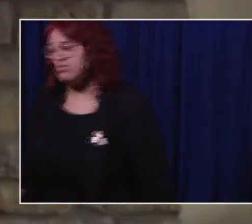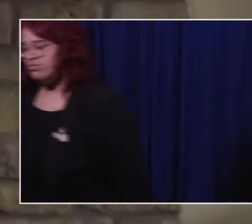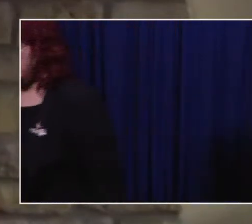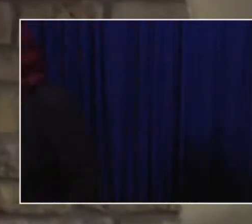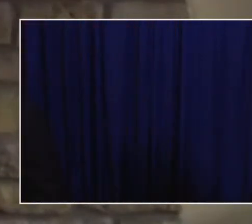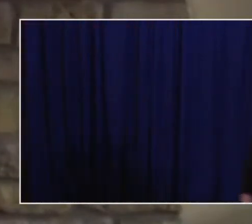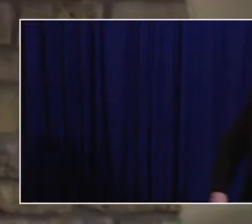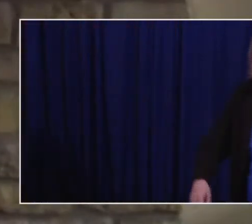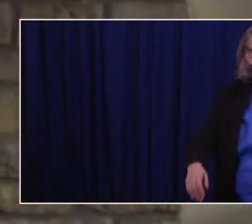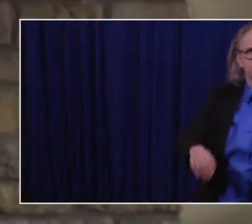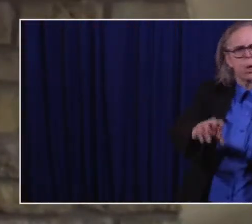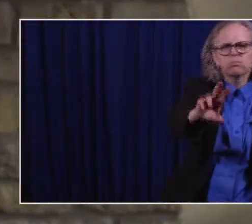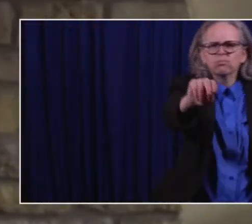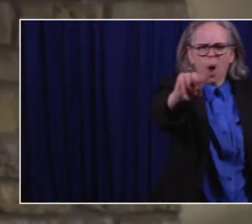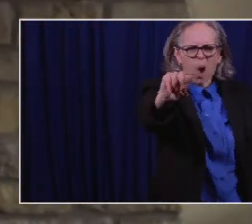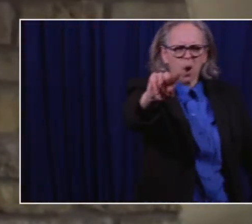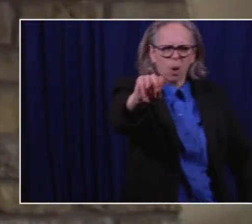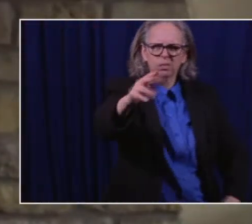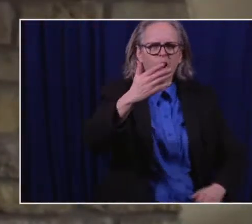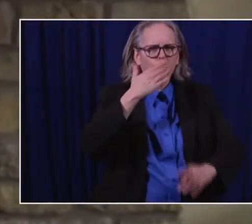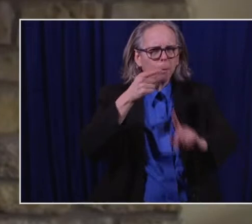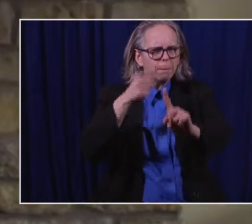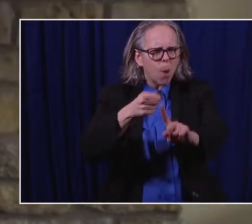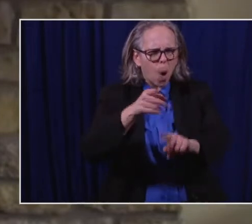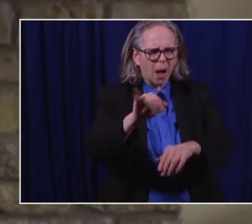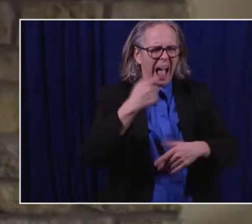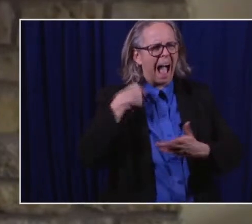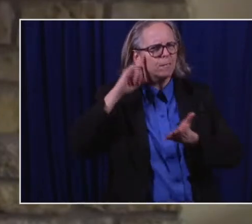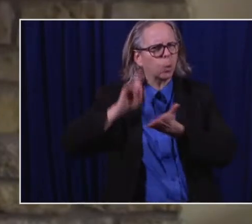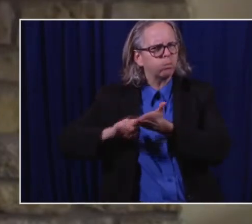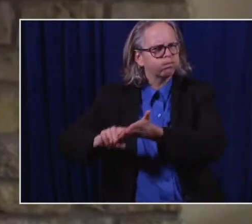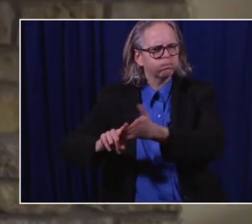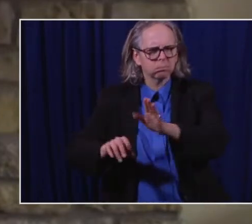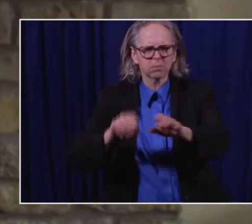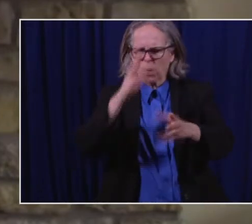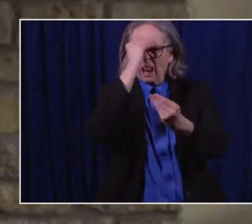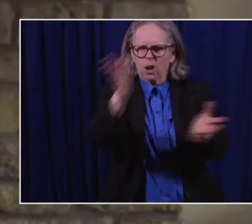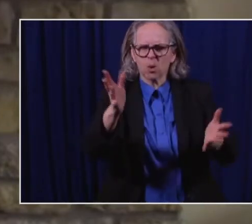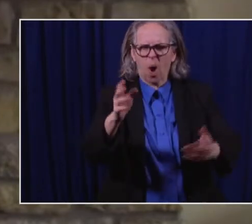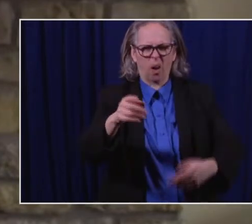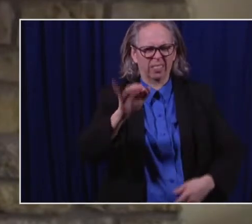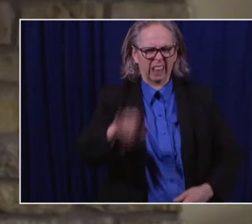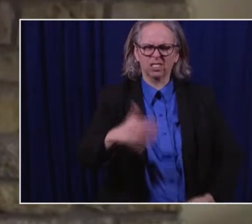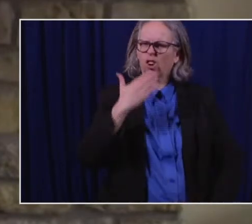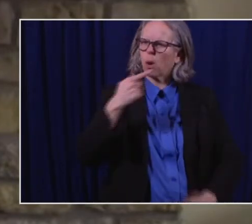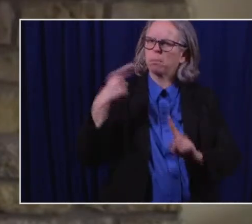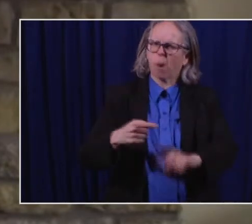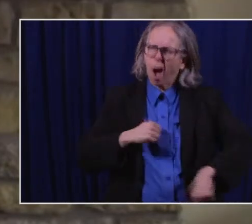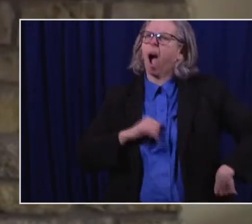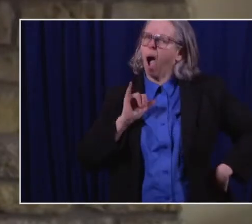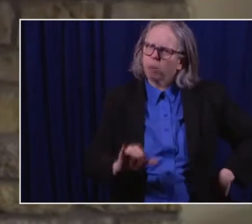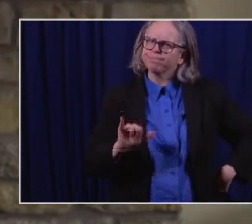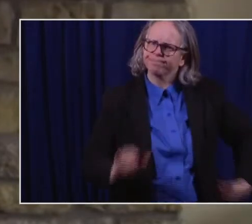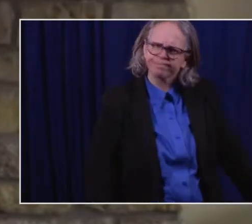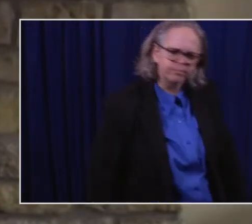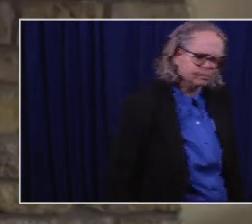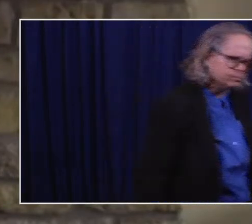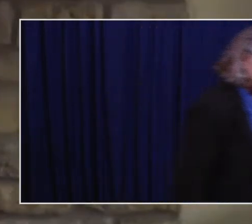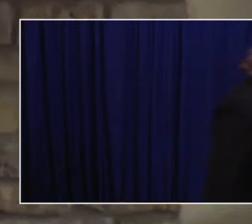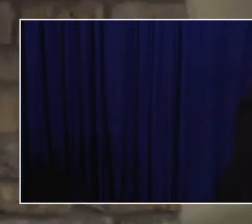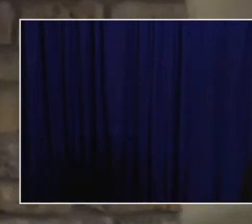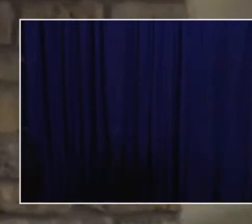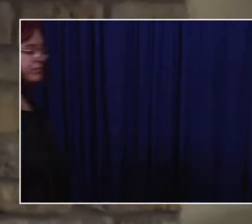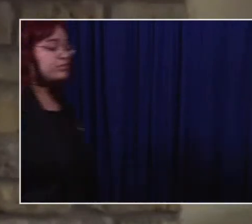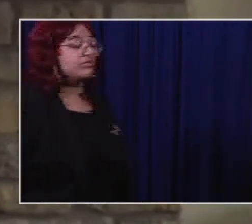do that. That's a good point. Next question is from Tom Jackson at the Sandusky Register. Hey,